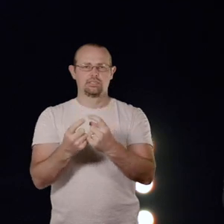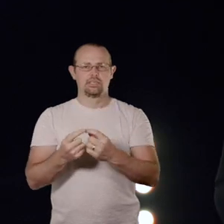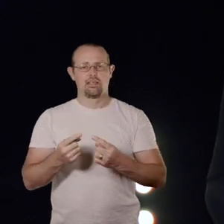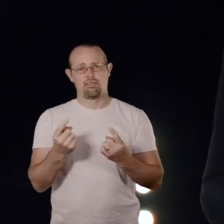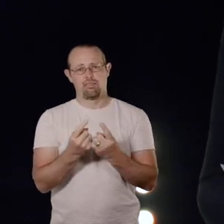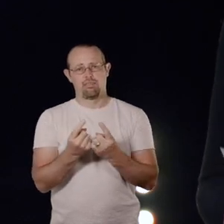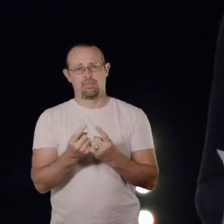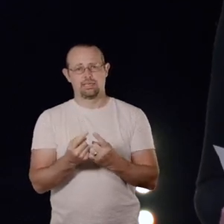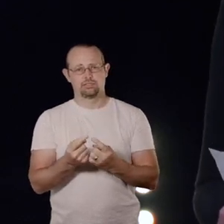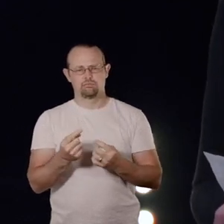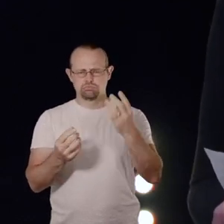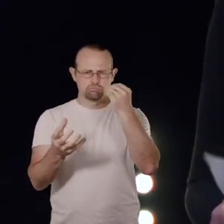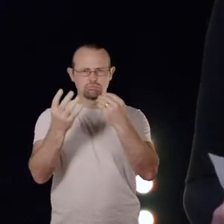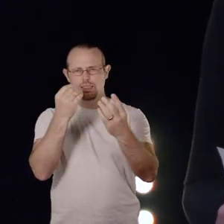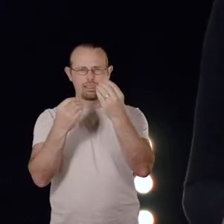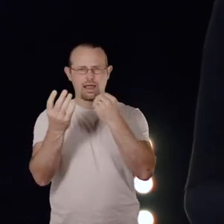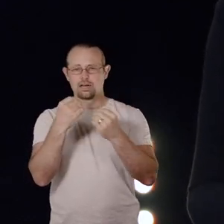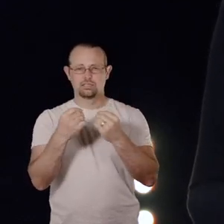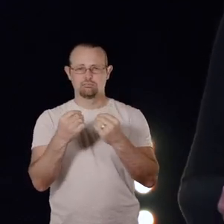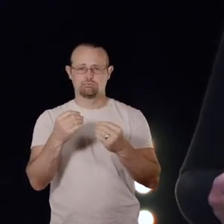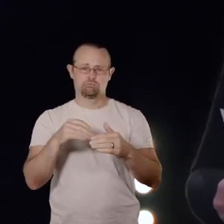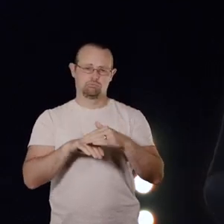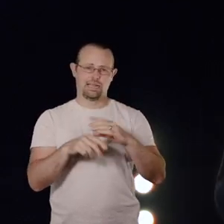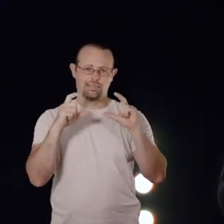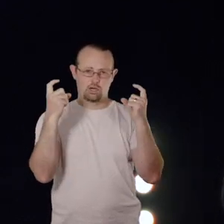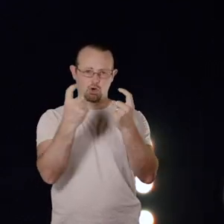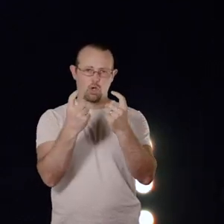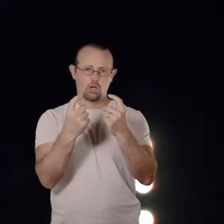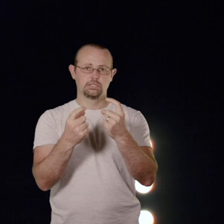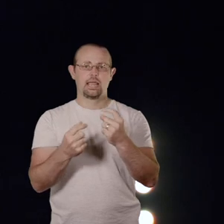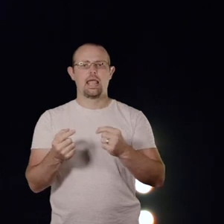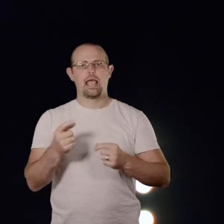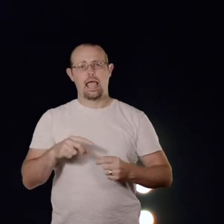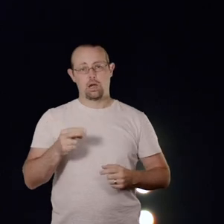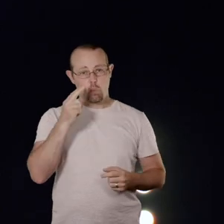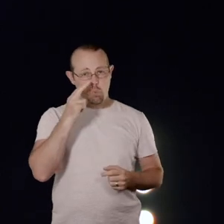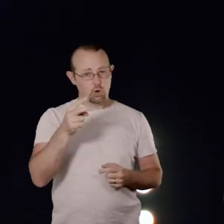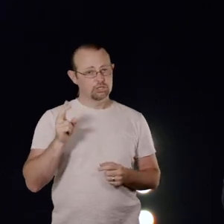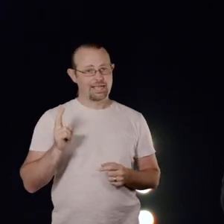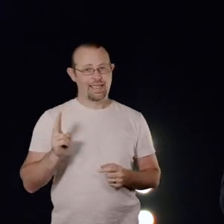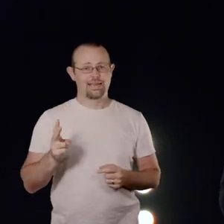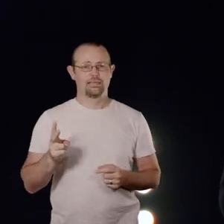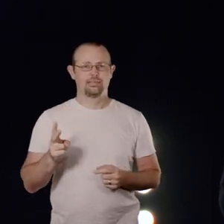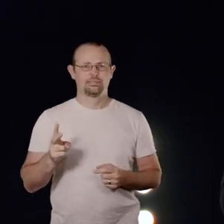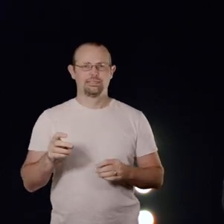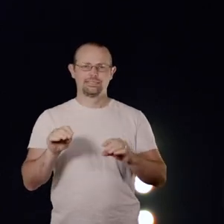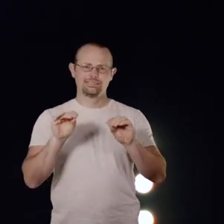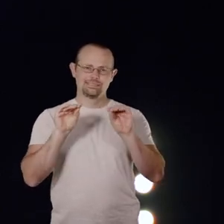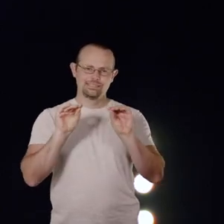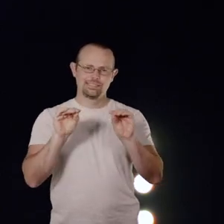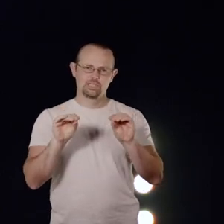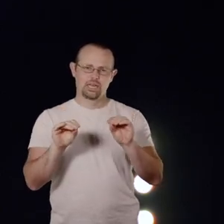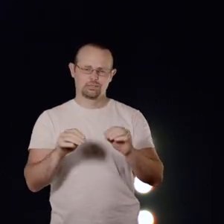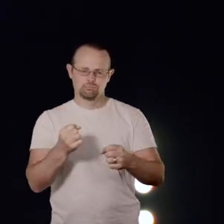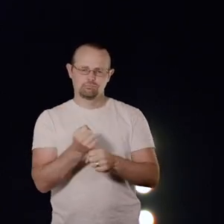both in the room, but then you've now got the opportunity to go back over and listen in again about teachings and discipleship and all the